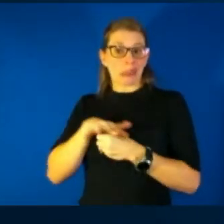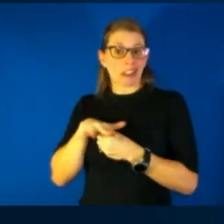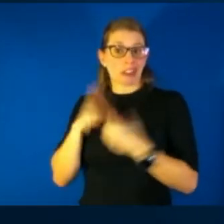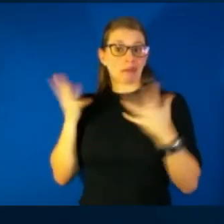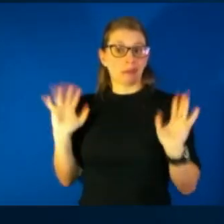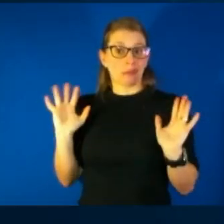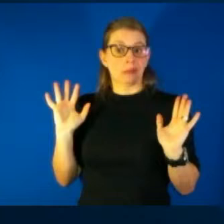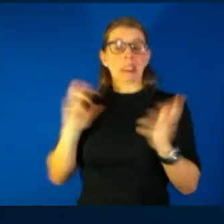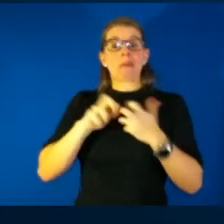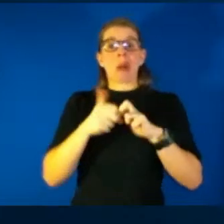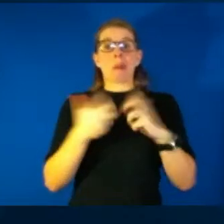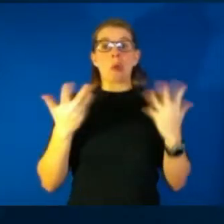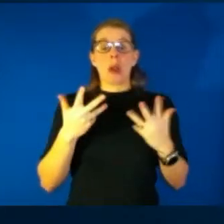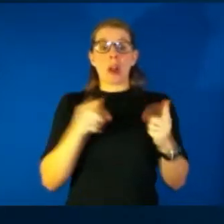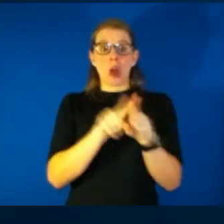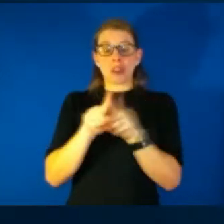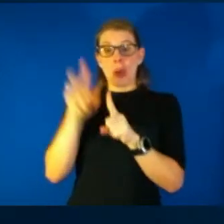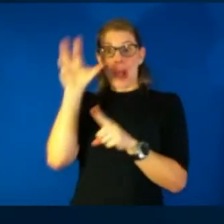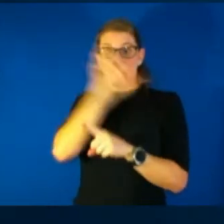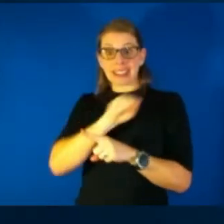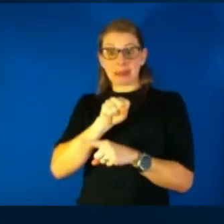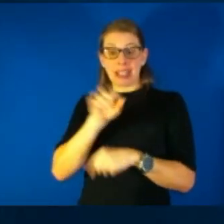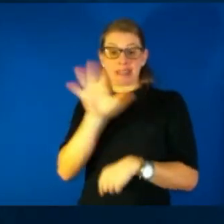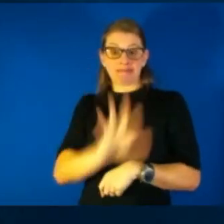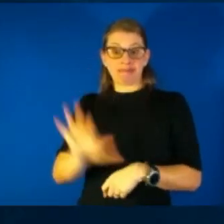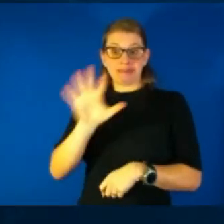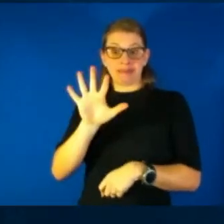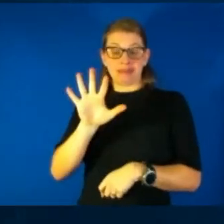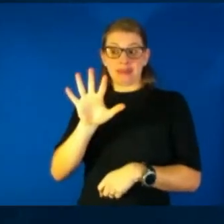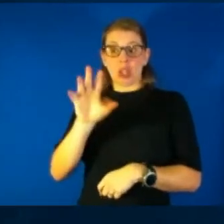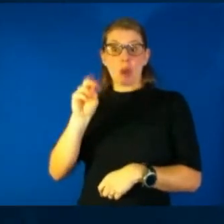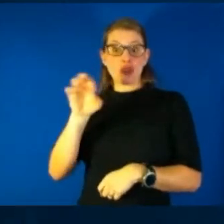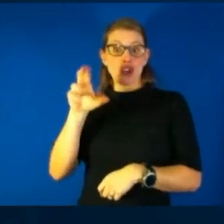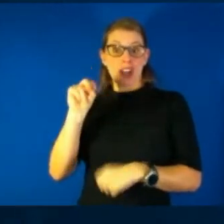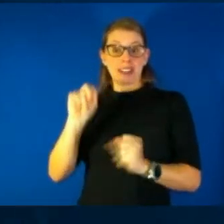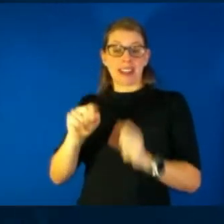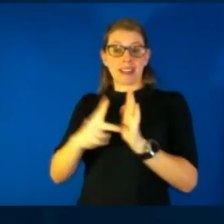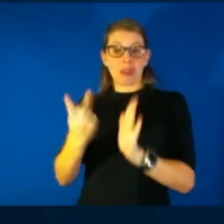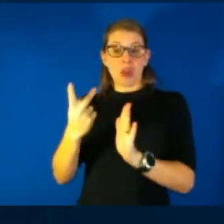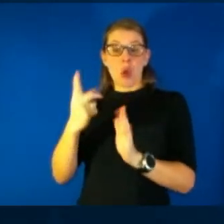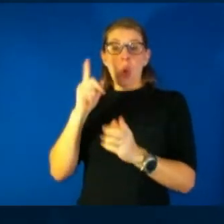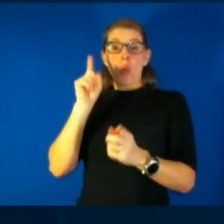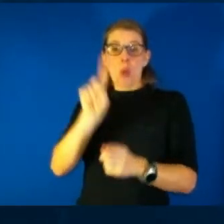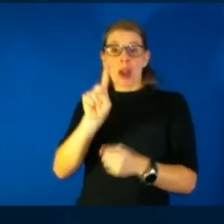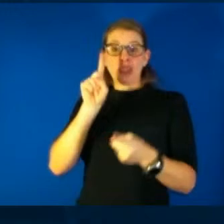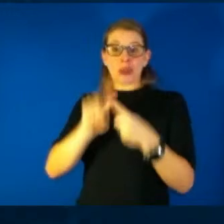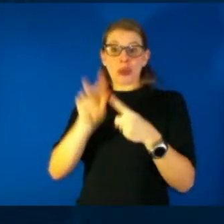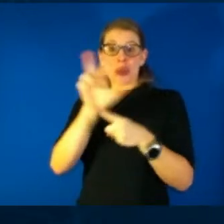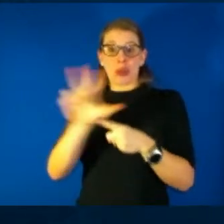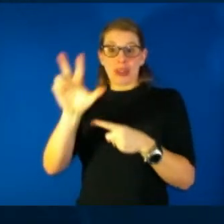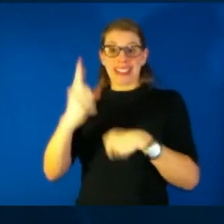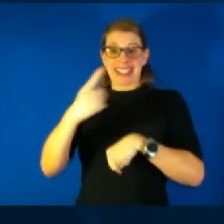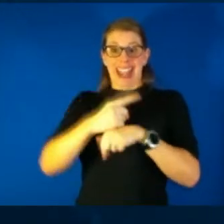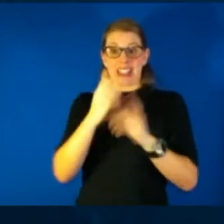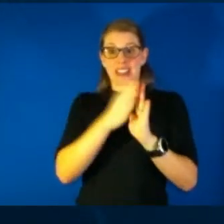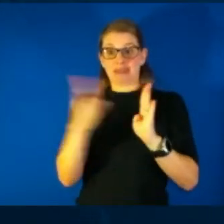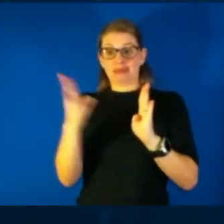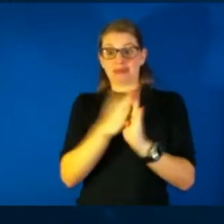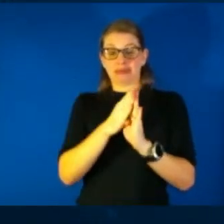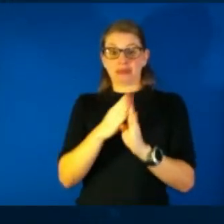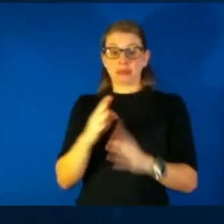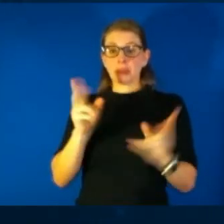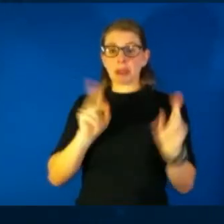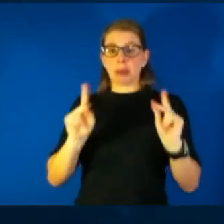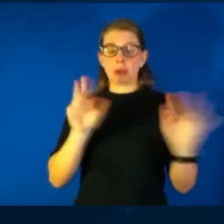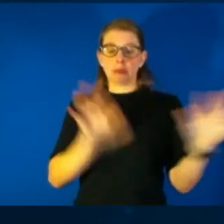problem is it's also estimated that Omicron can double every 1 to 3 days. This is what I think kind of caught people a little bit off